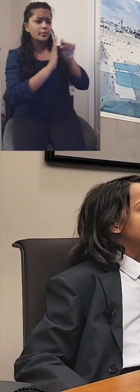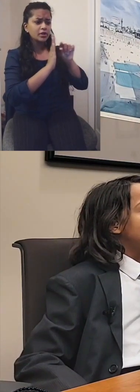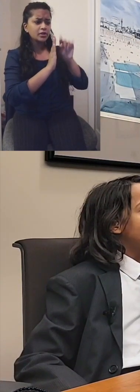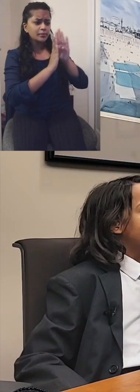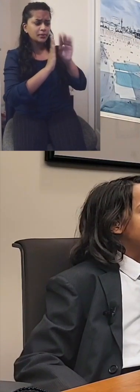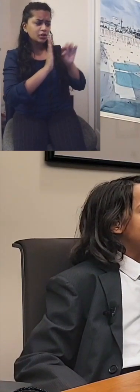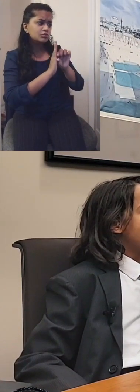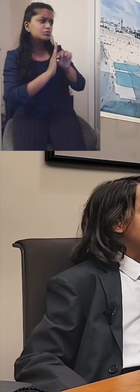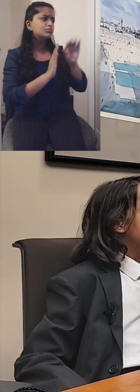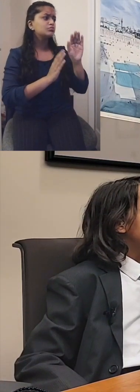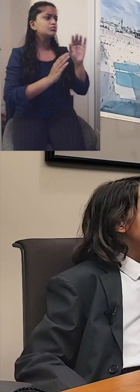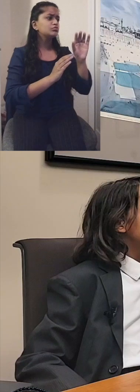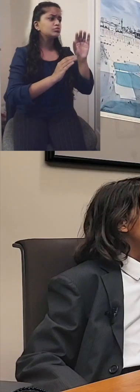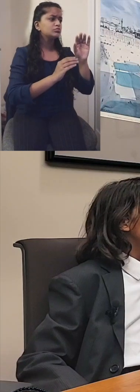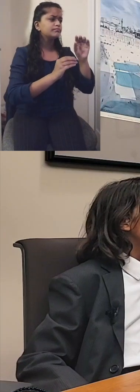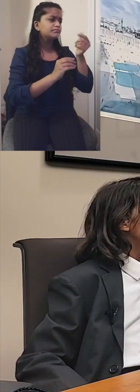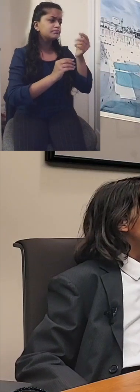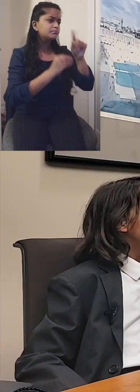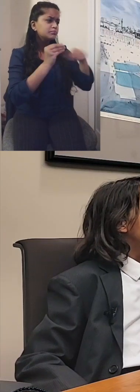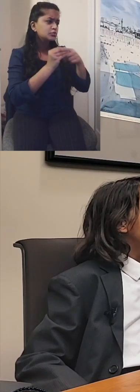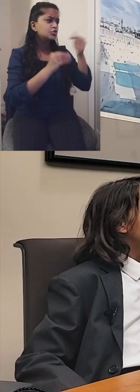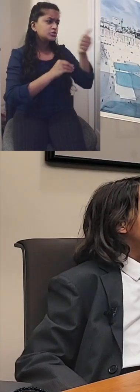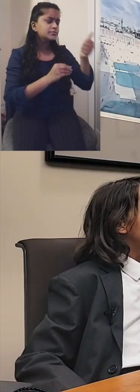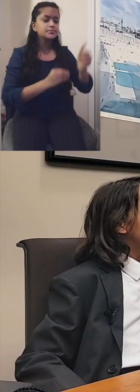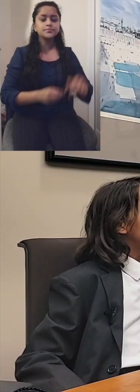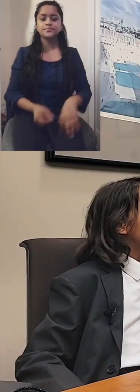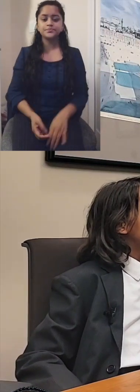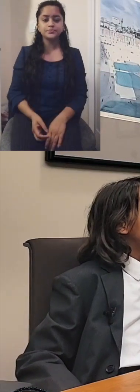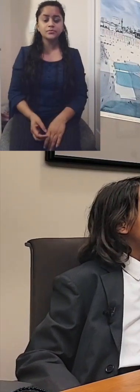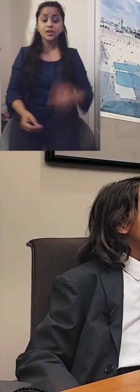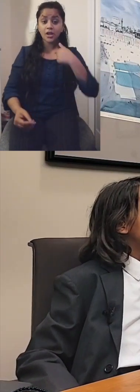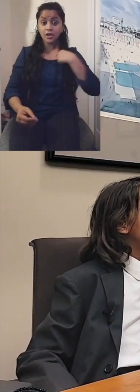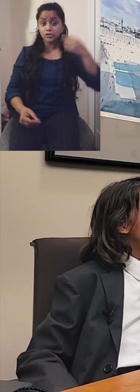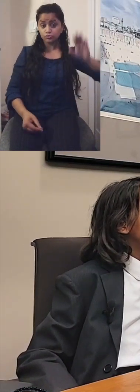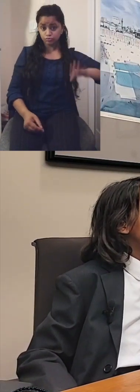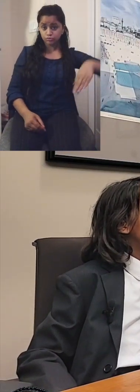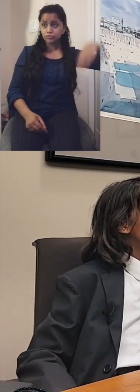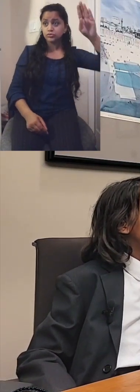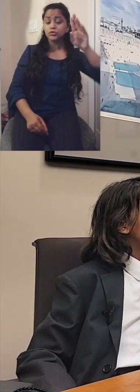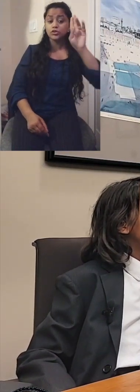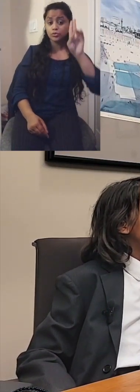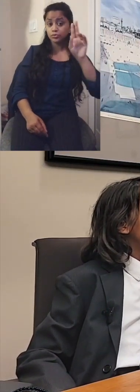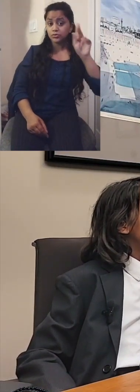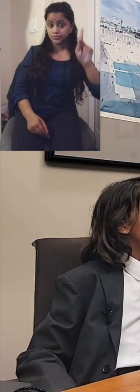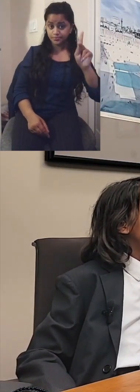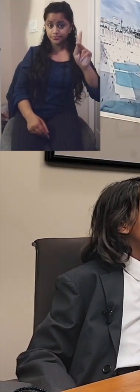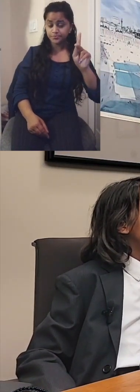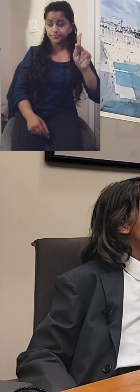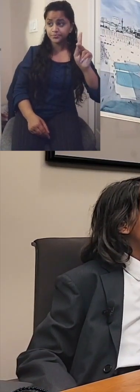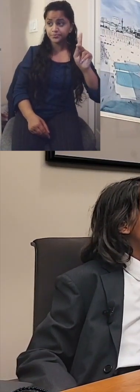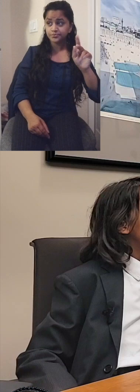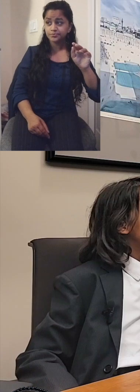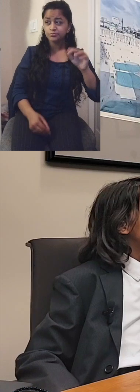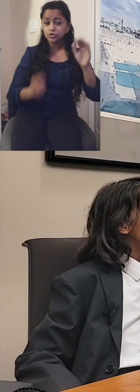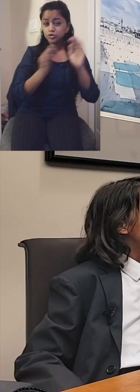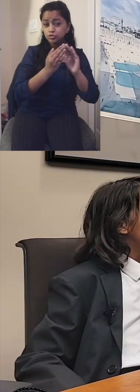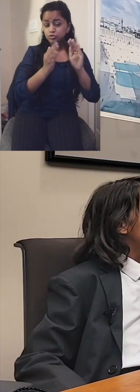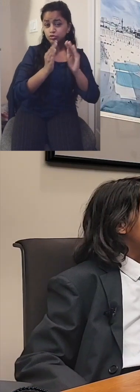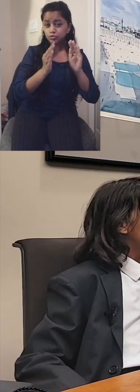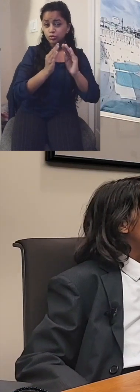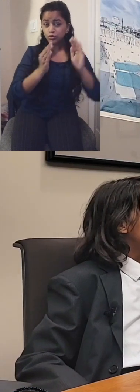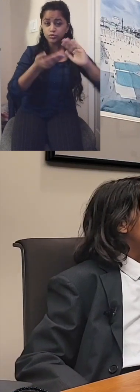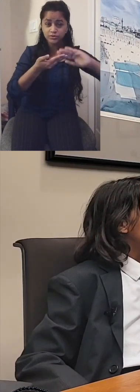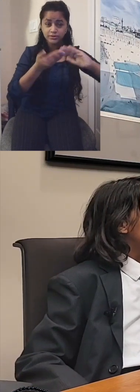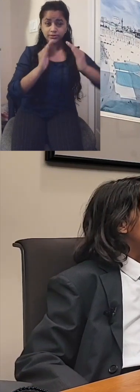about yourself and your background? Yes, so I grew up in the United Kingdom in